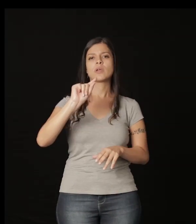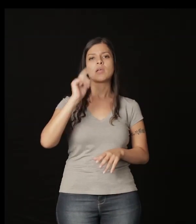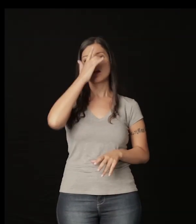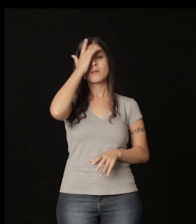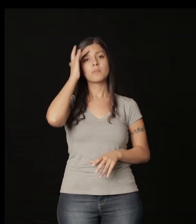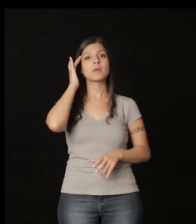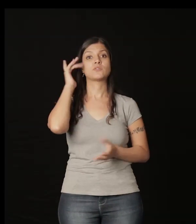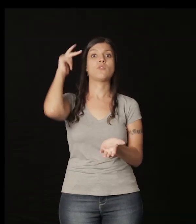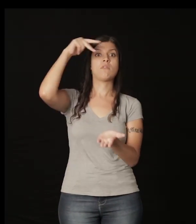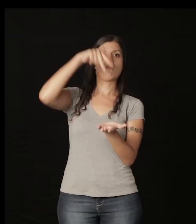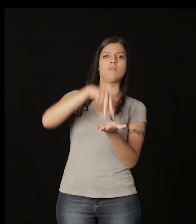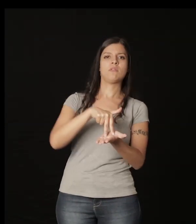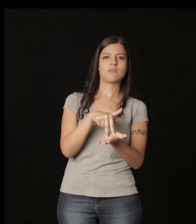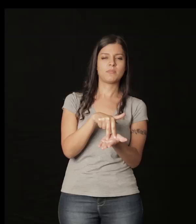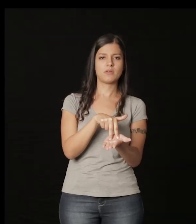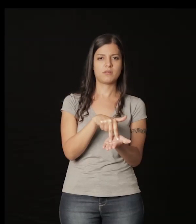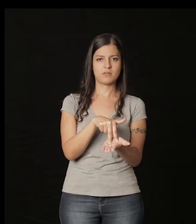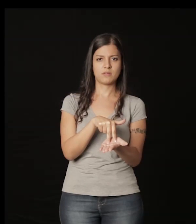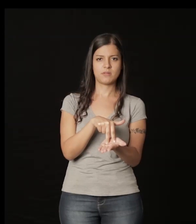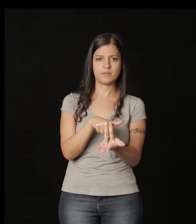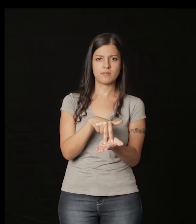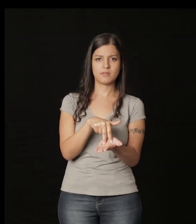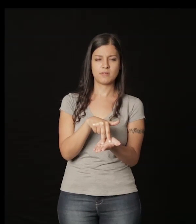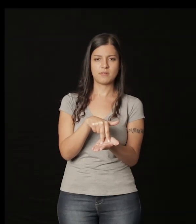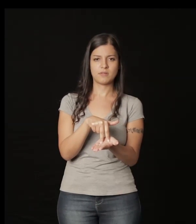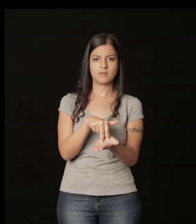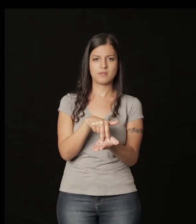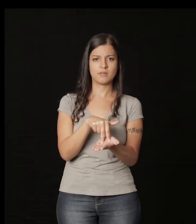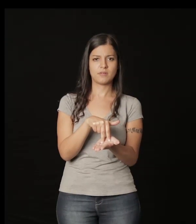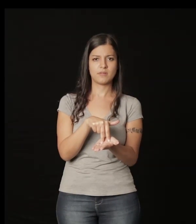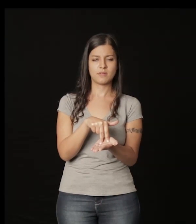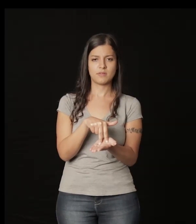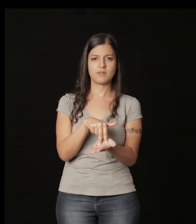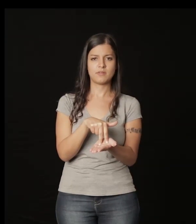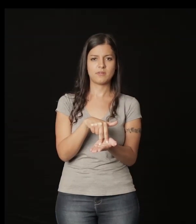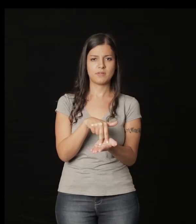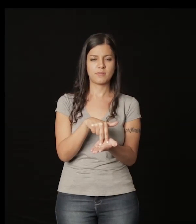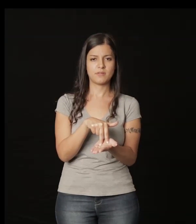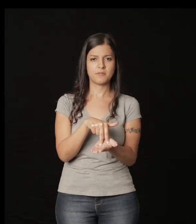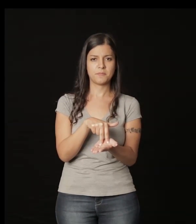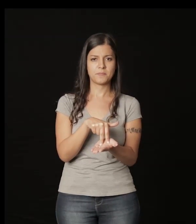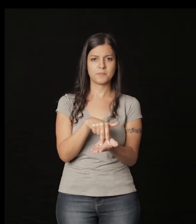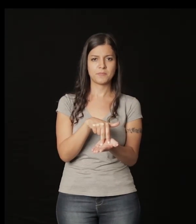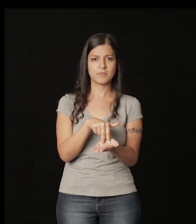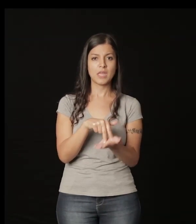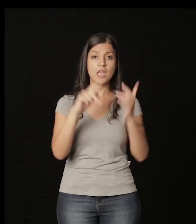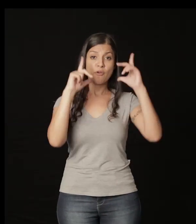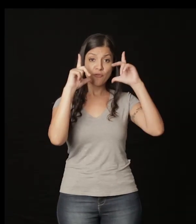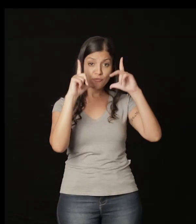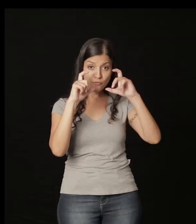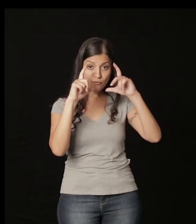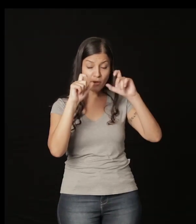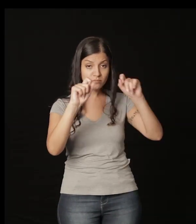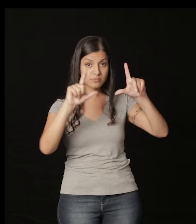these guys thought that by standing and being in our picture that something would happen.